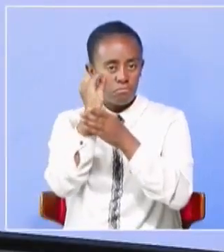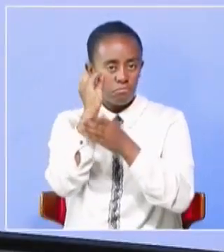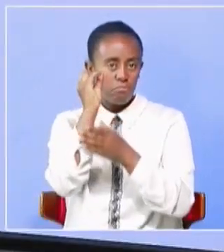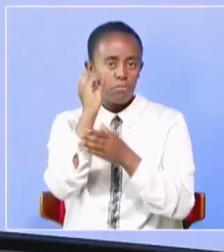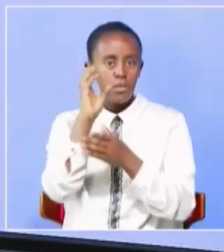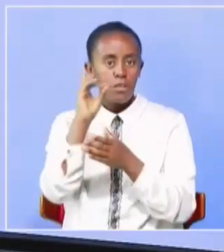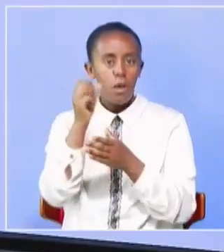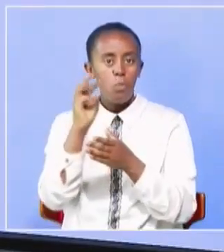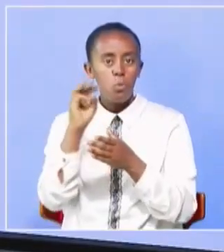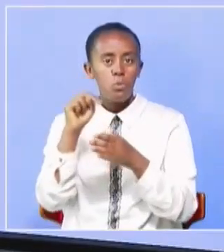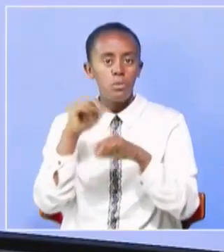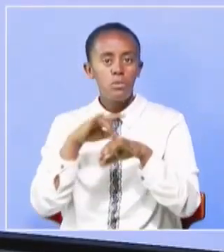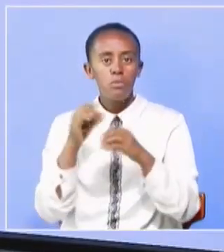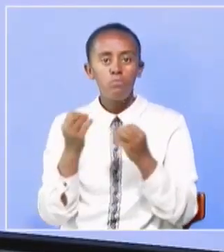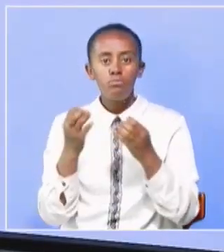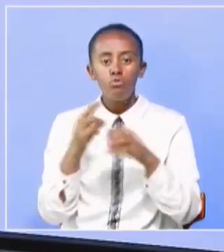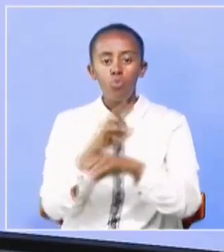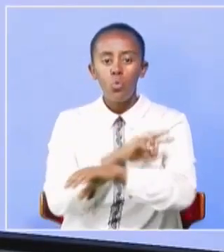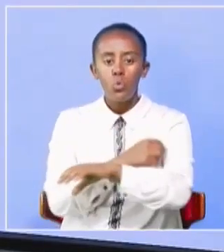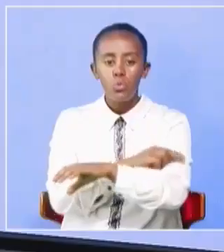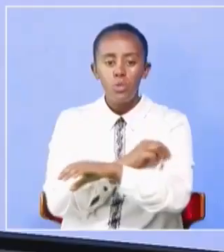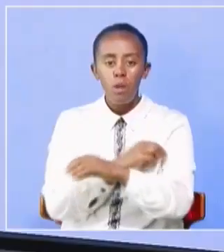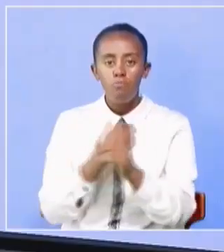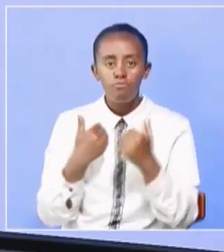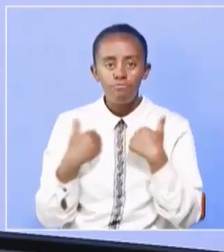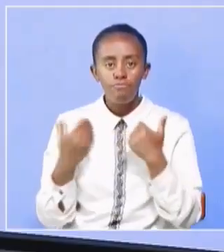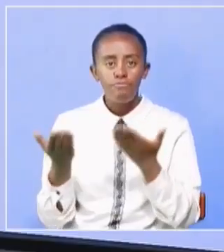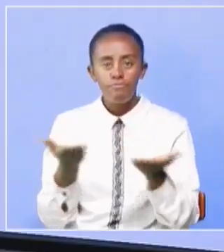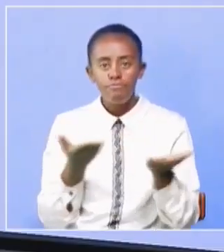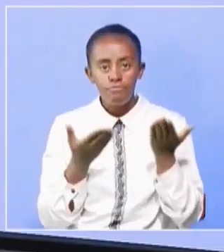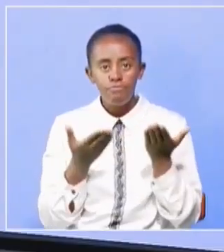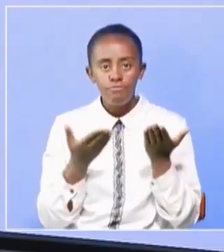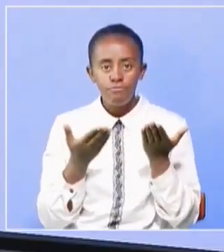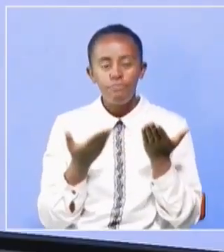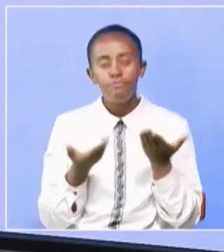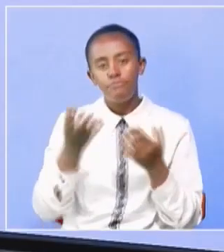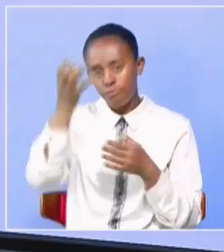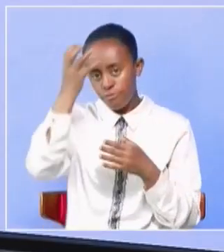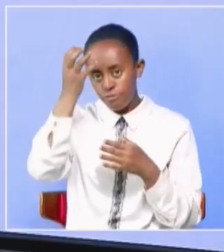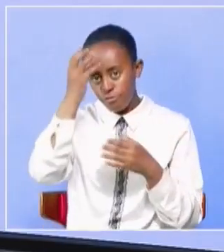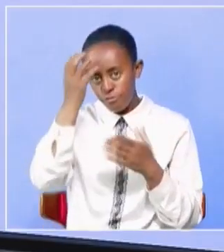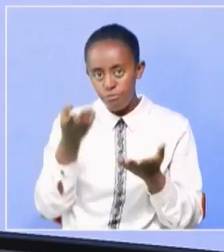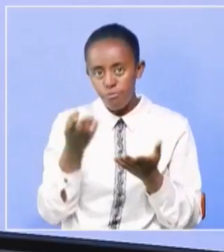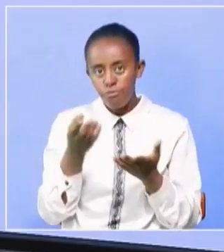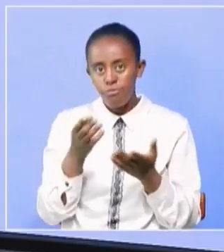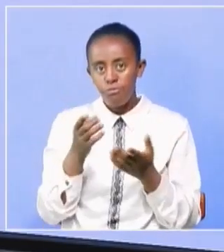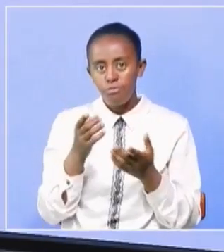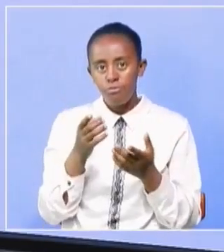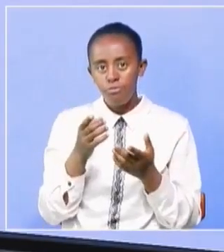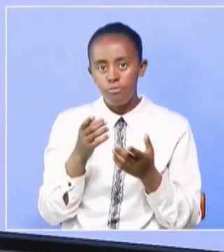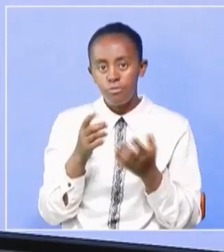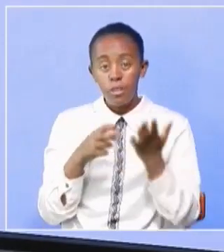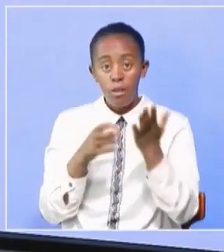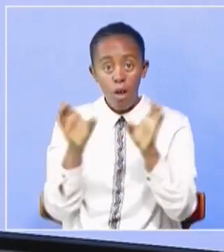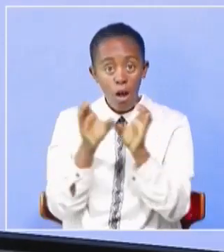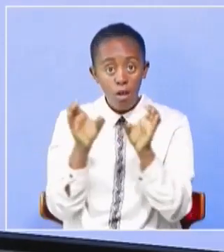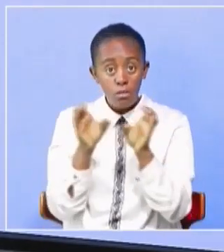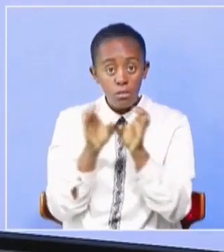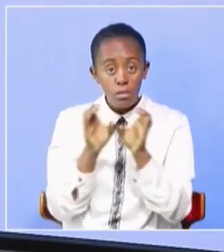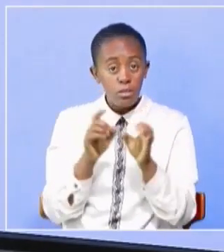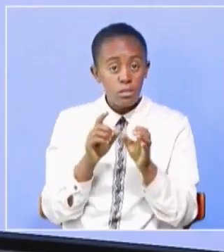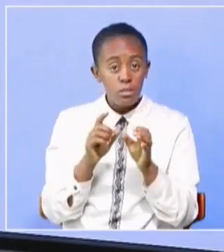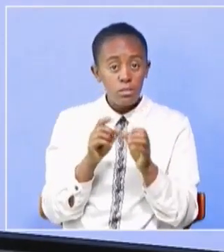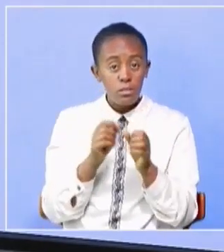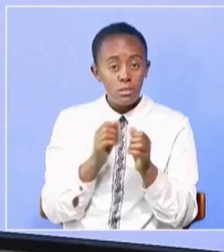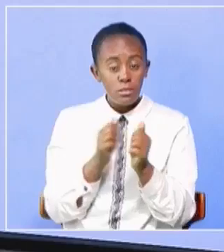So a lot of hospitals that we know here, especially government hospitals, if you need to get a ticket, a card, you have to